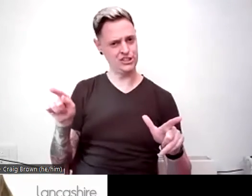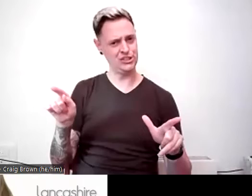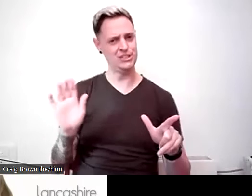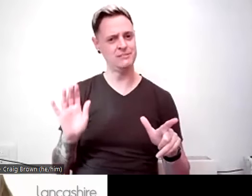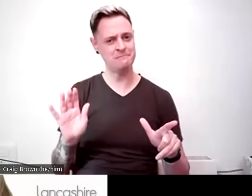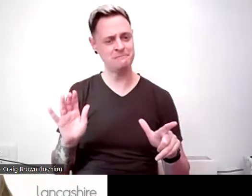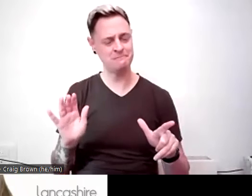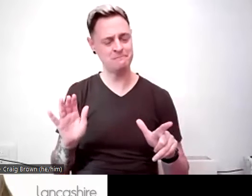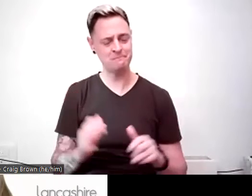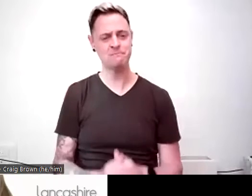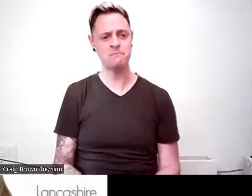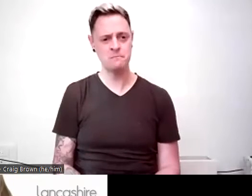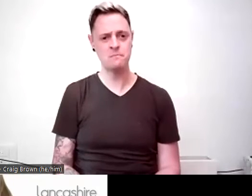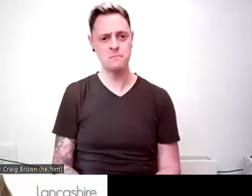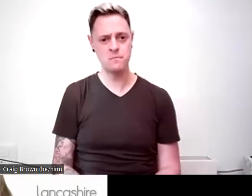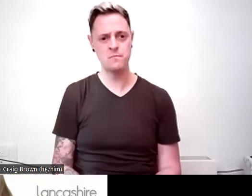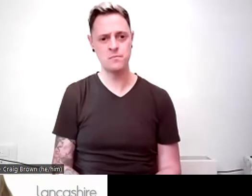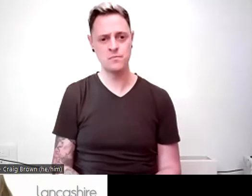is so